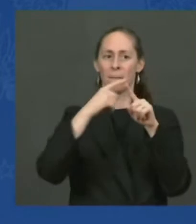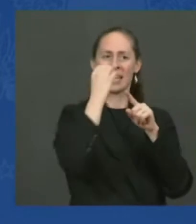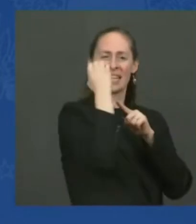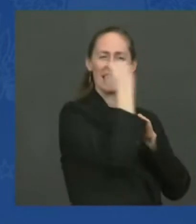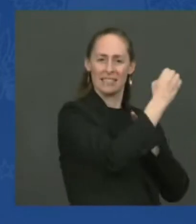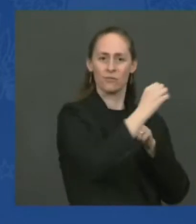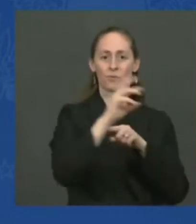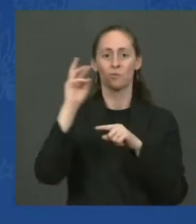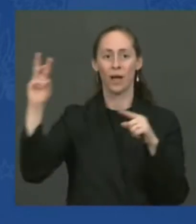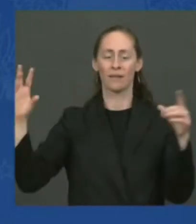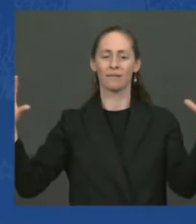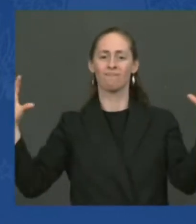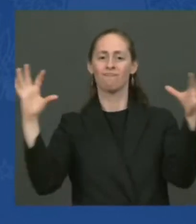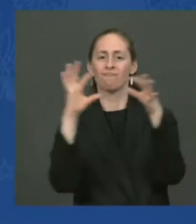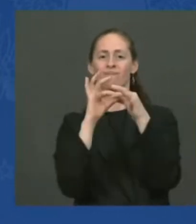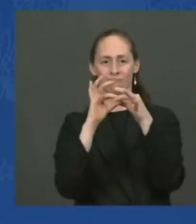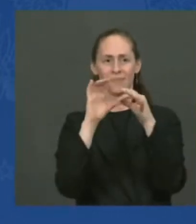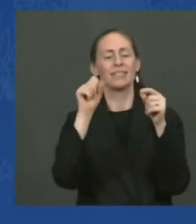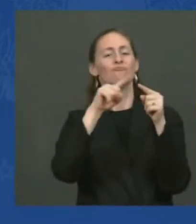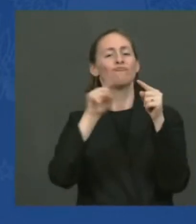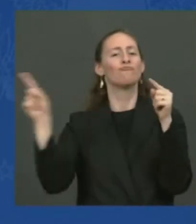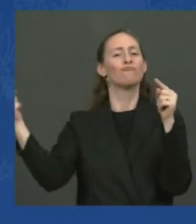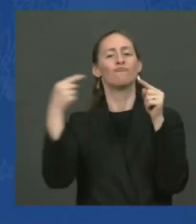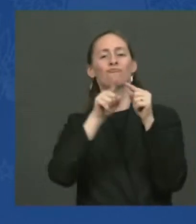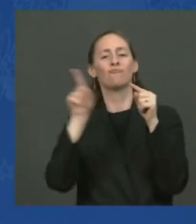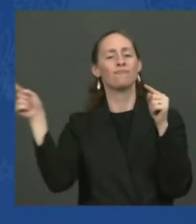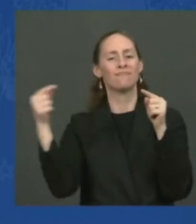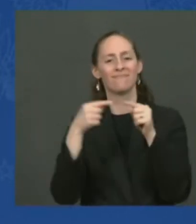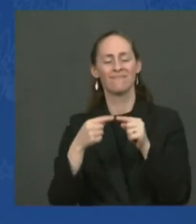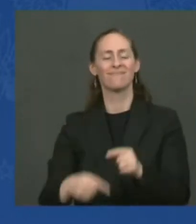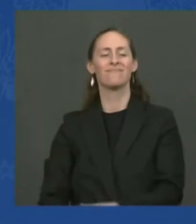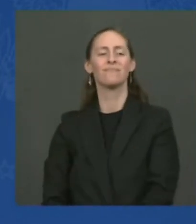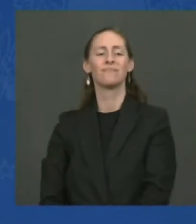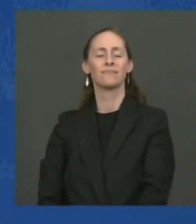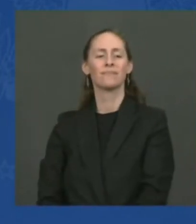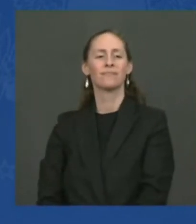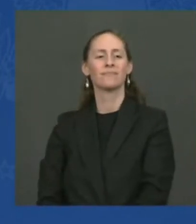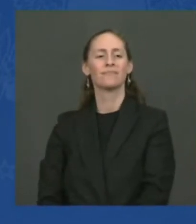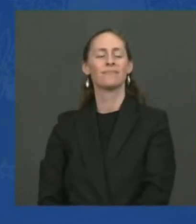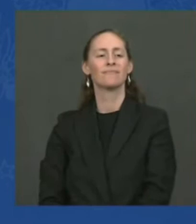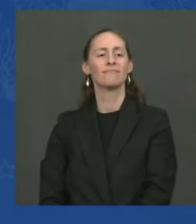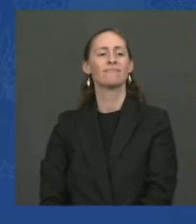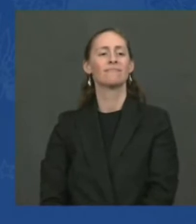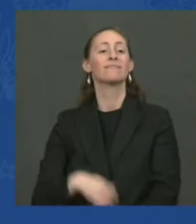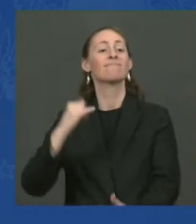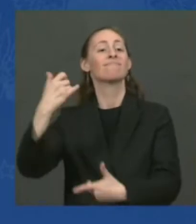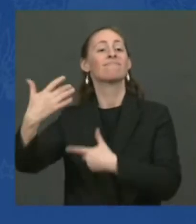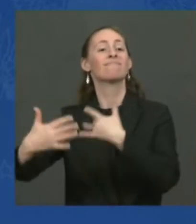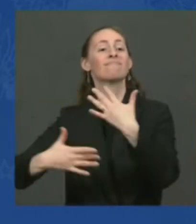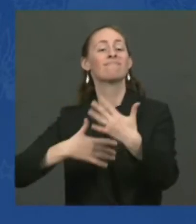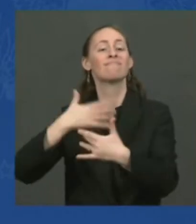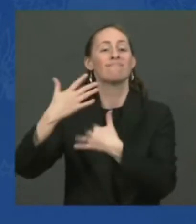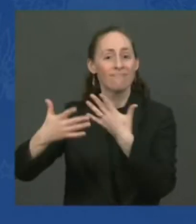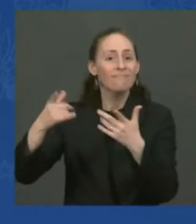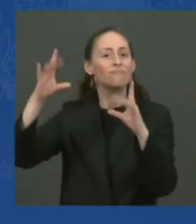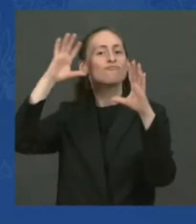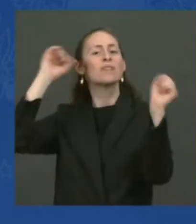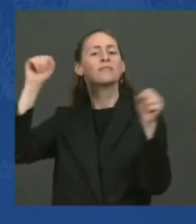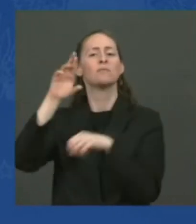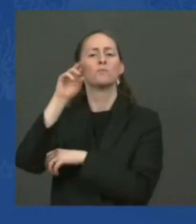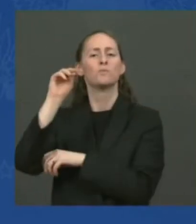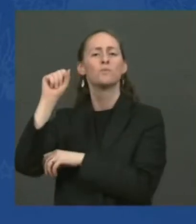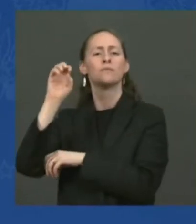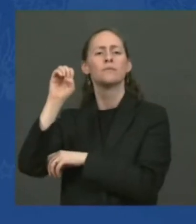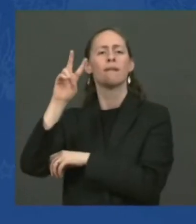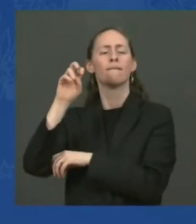of the Gallatin Project, President Theodore Roosevelt established the National Park Service to preserve God's beautiful